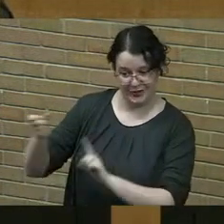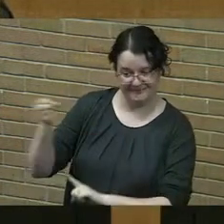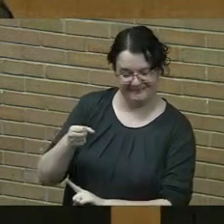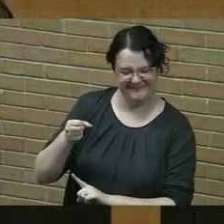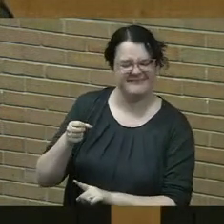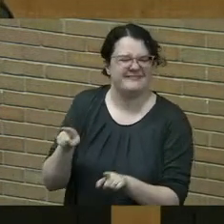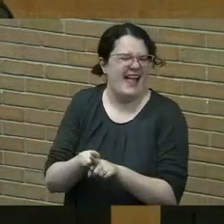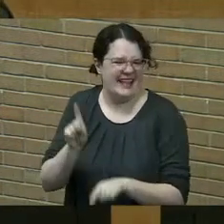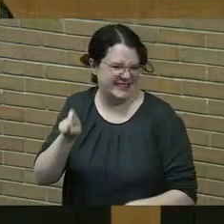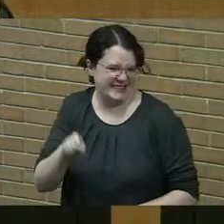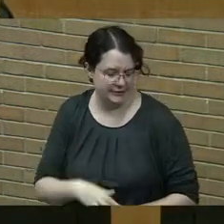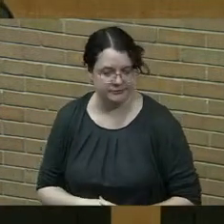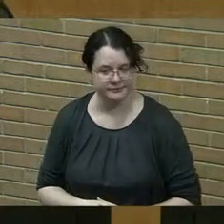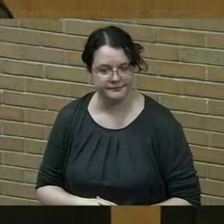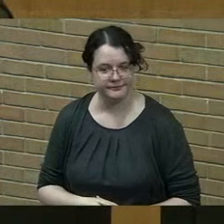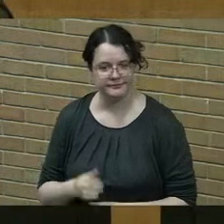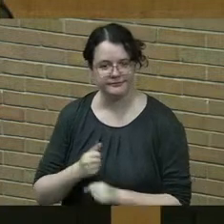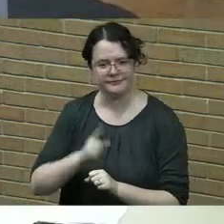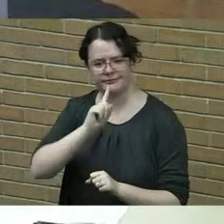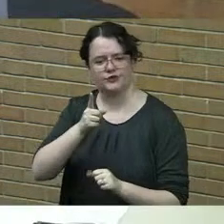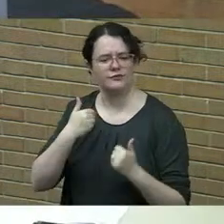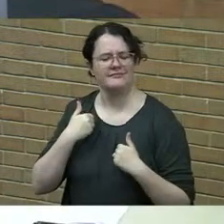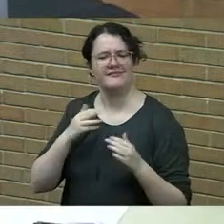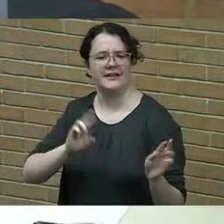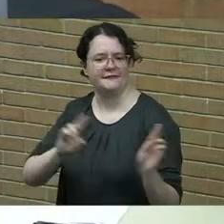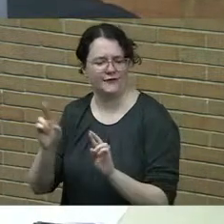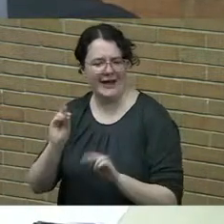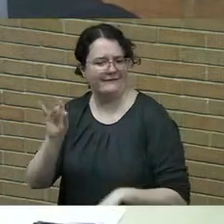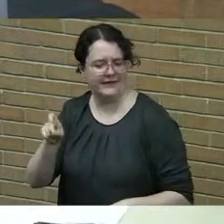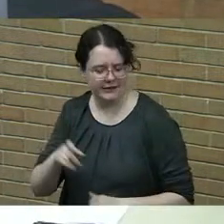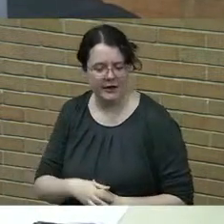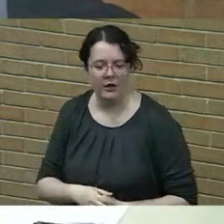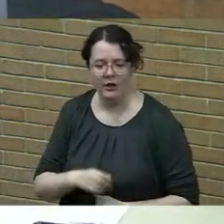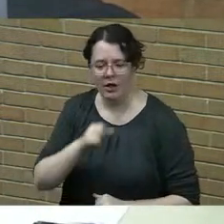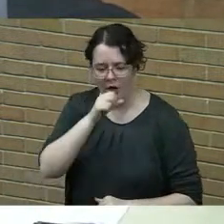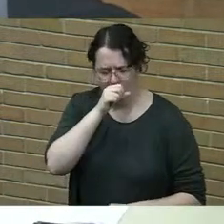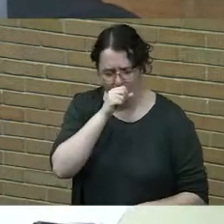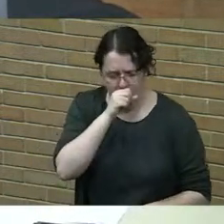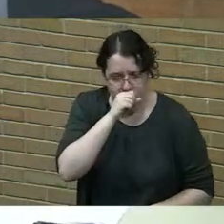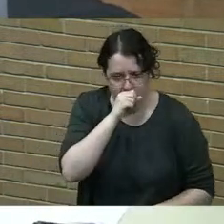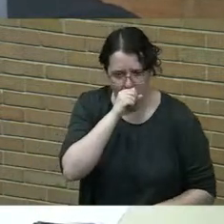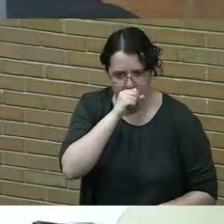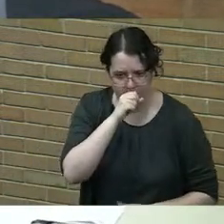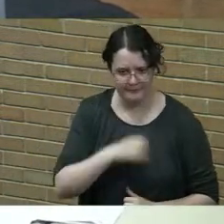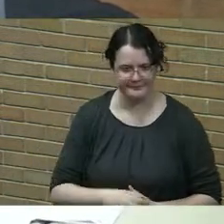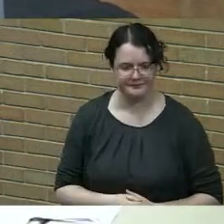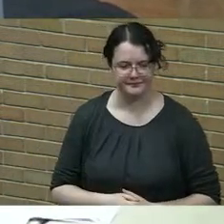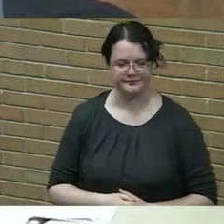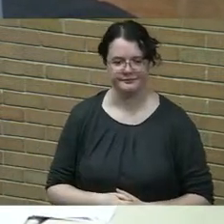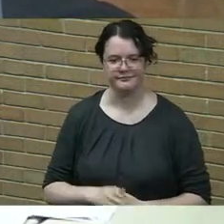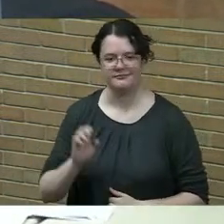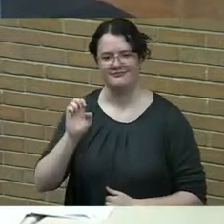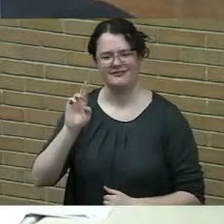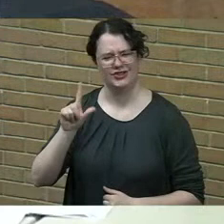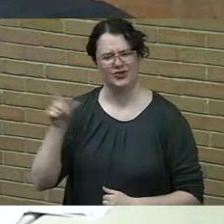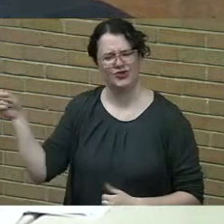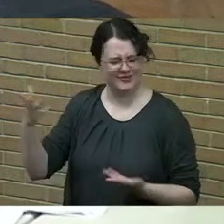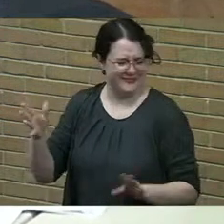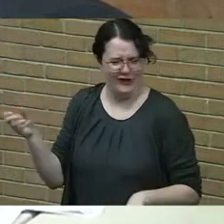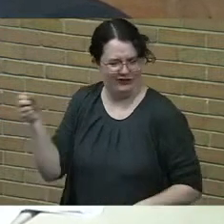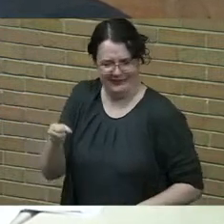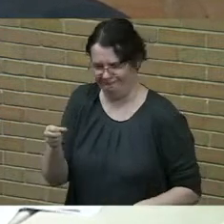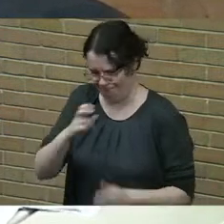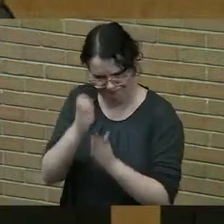have an arrangement in place should we need any services. Earl, you're jumping right in and getting into the busiest time of the